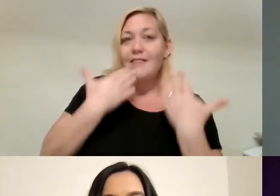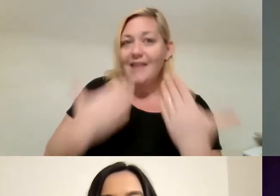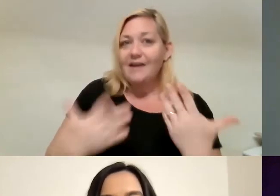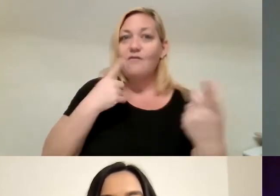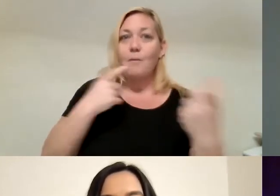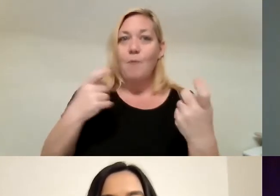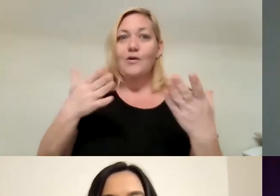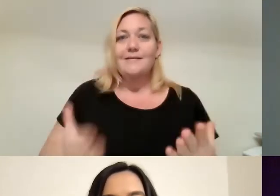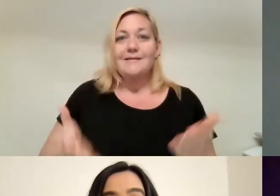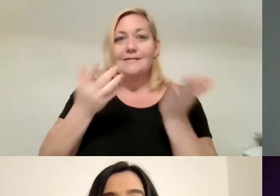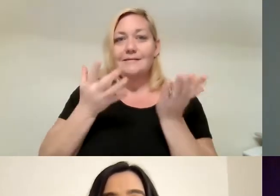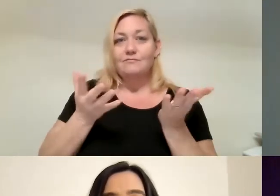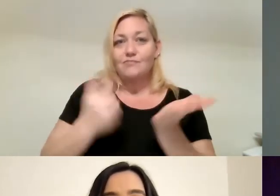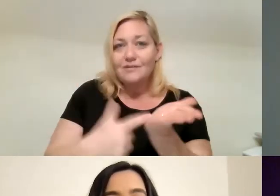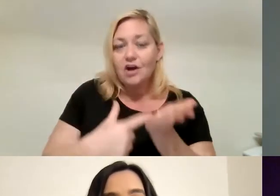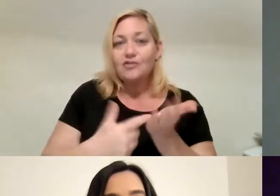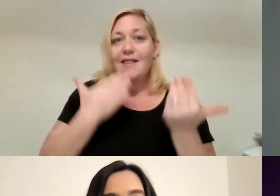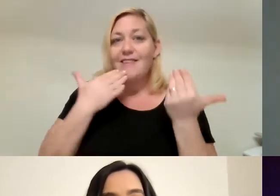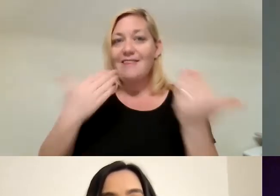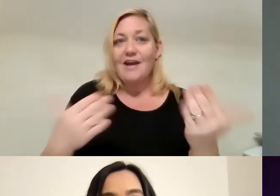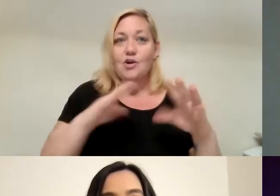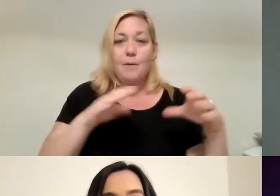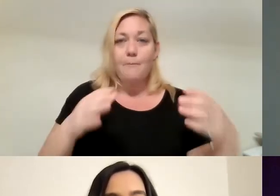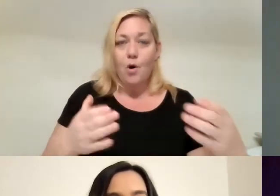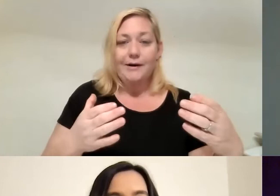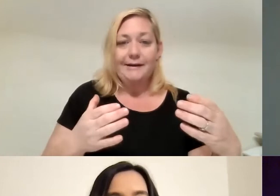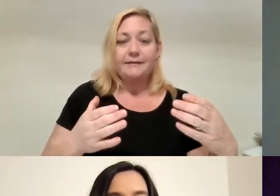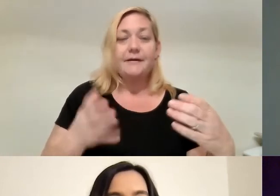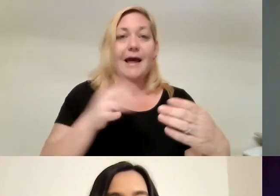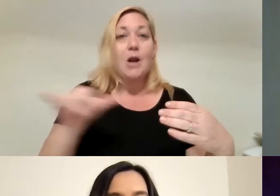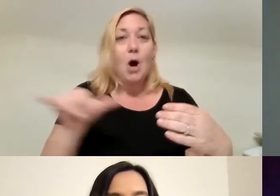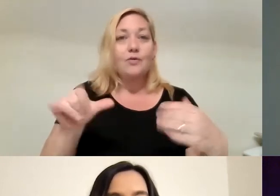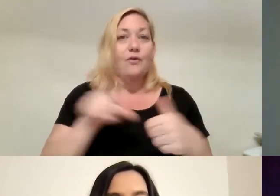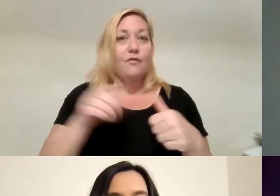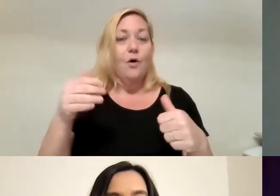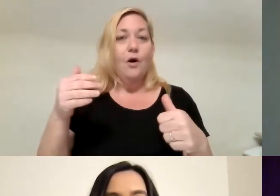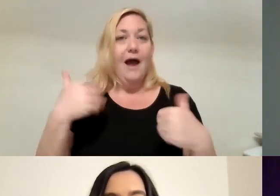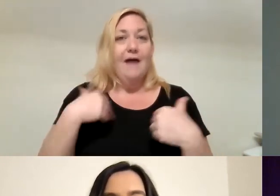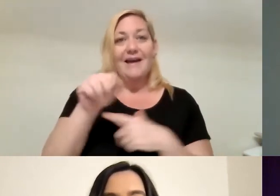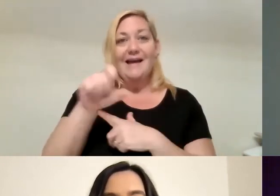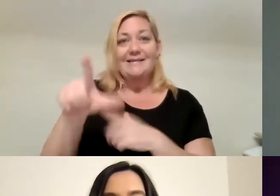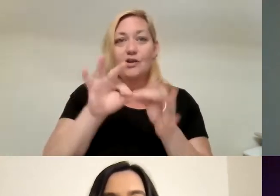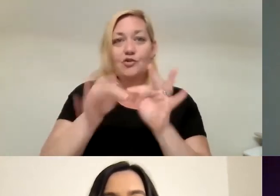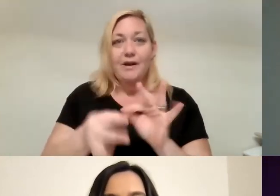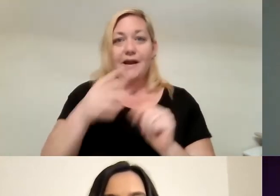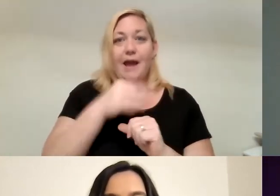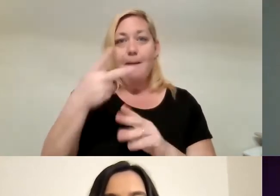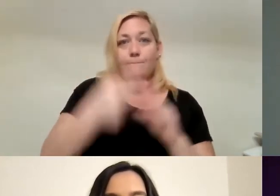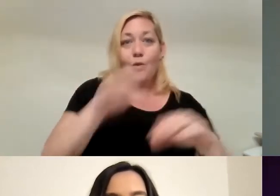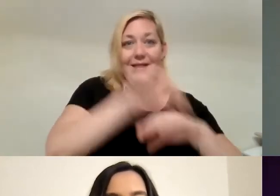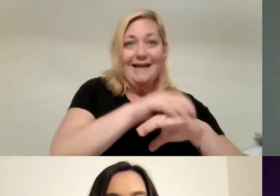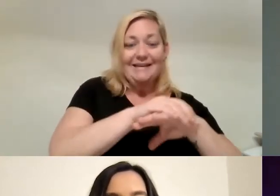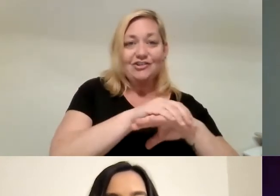this discussion. Thank you to the party and also for having ASL interpretation in both